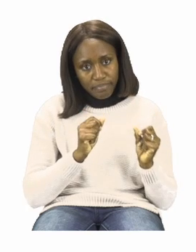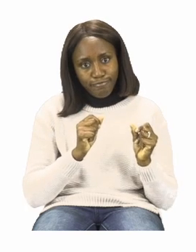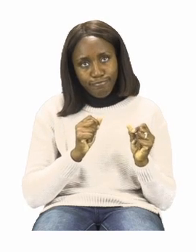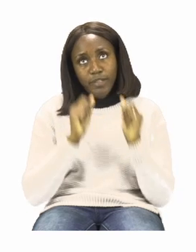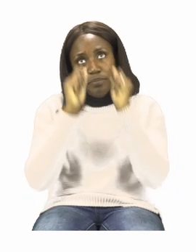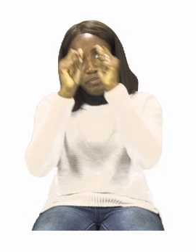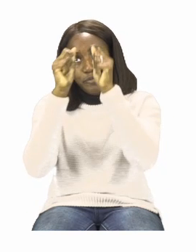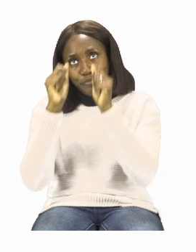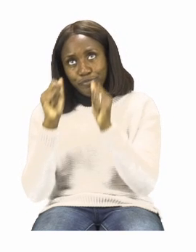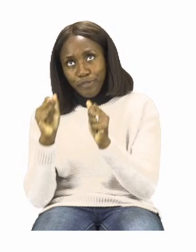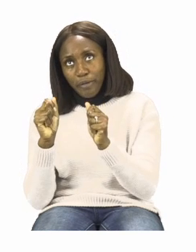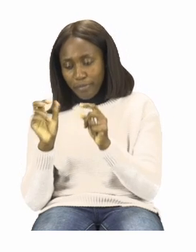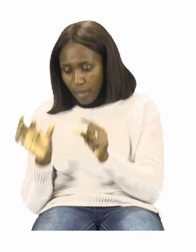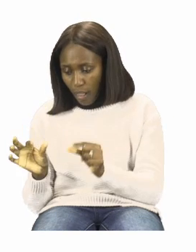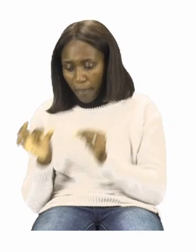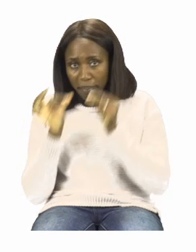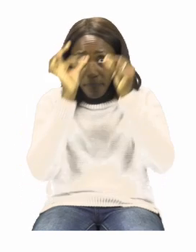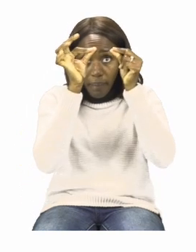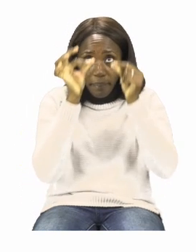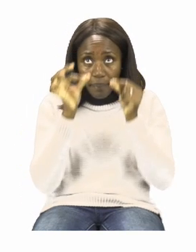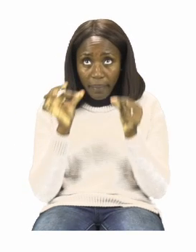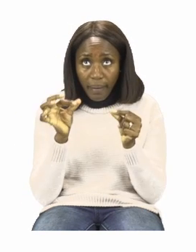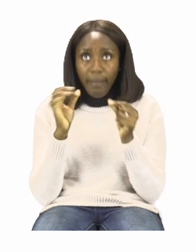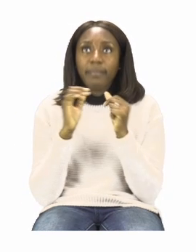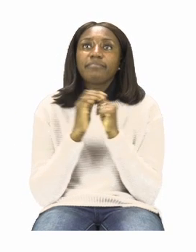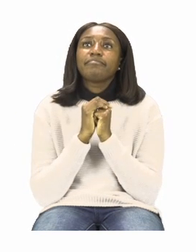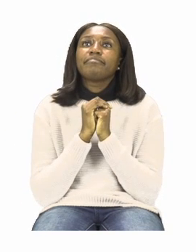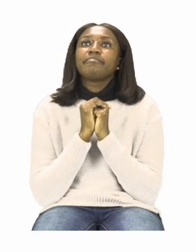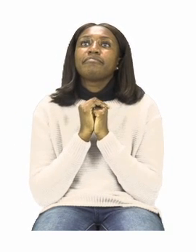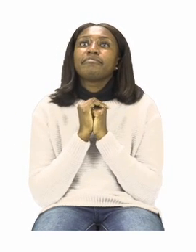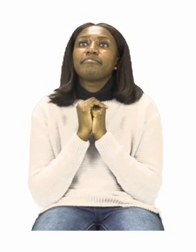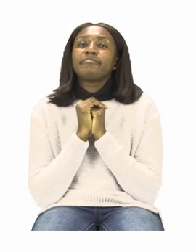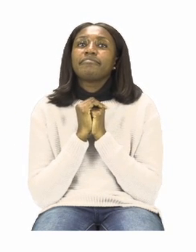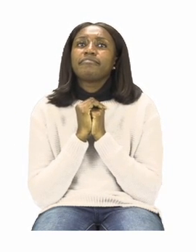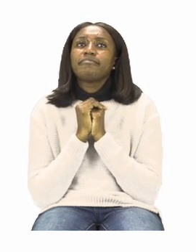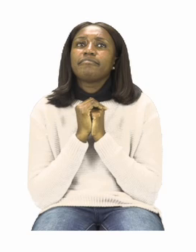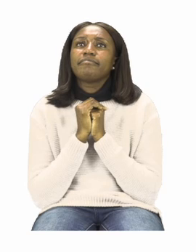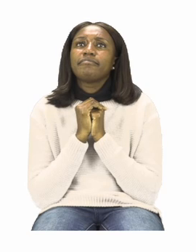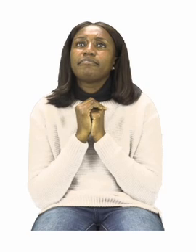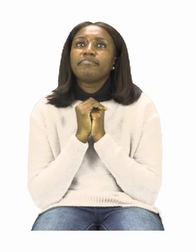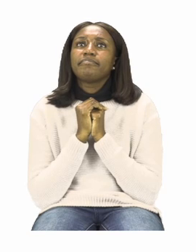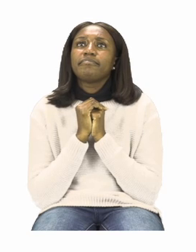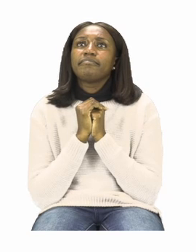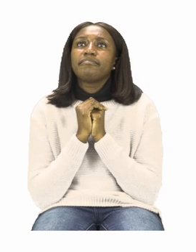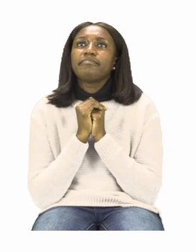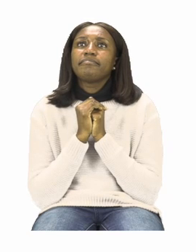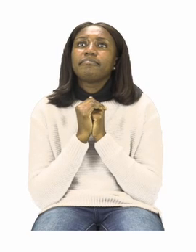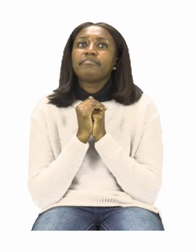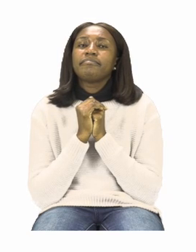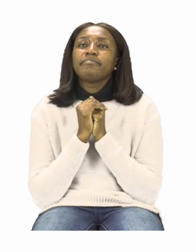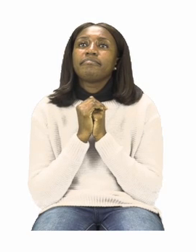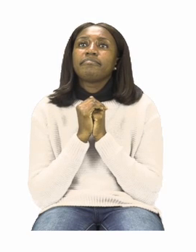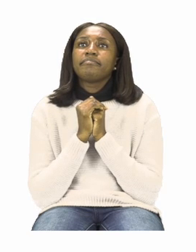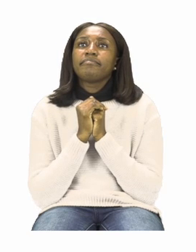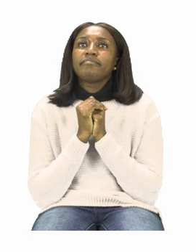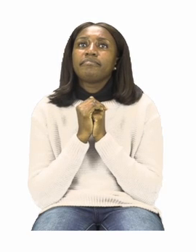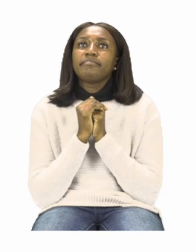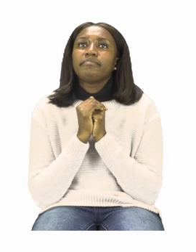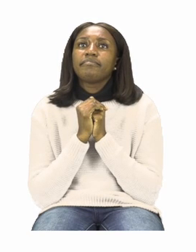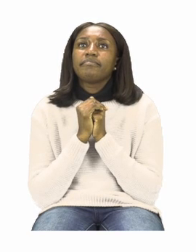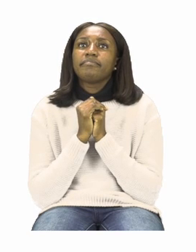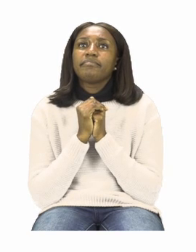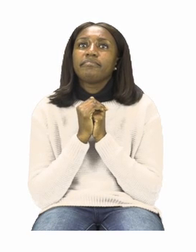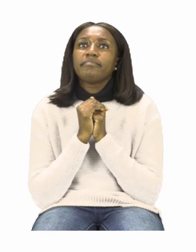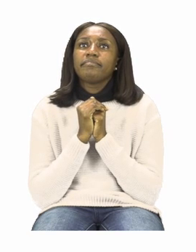those pictures. So which pictures are you going to cut? The pictures at the bottom of